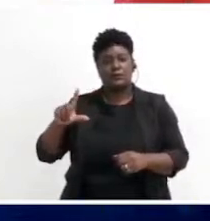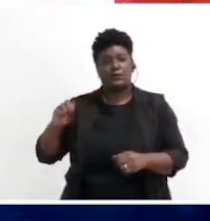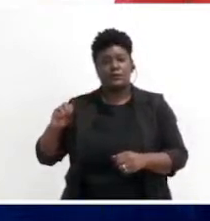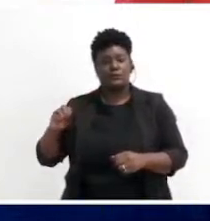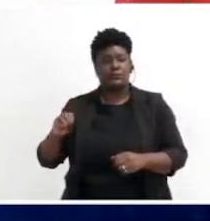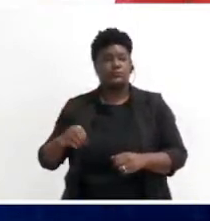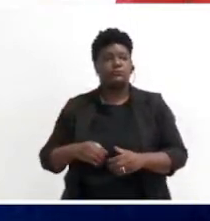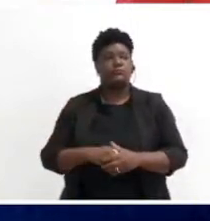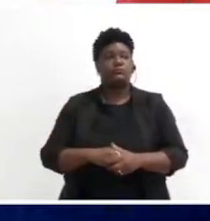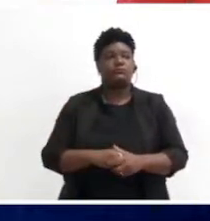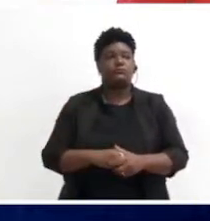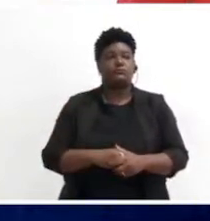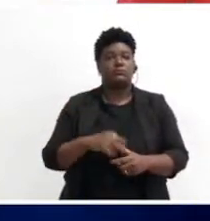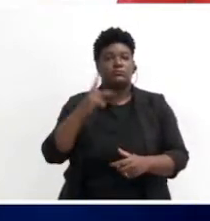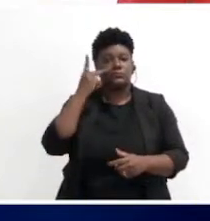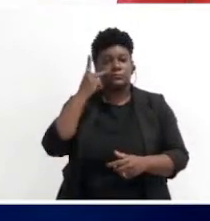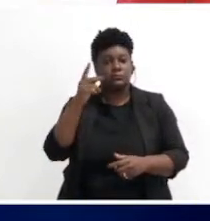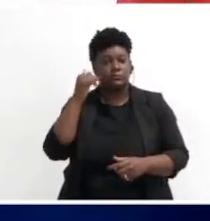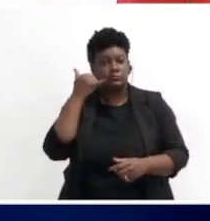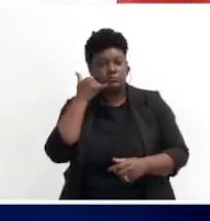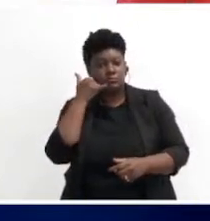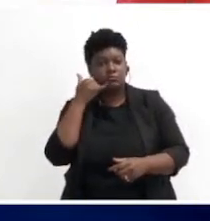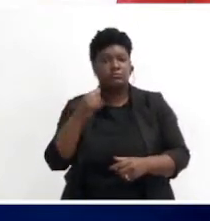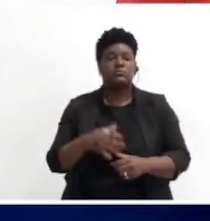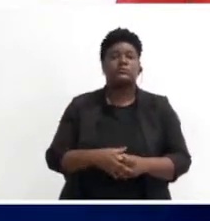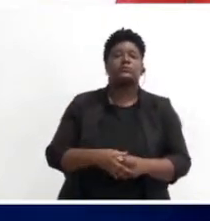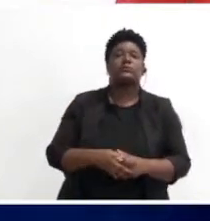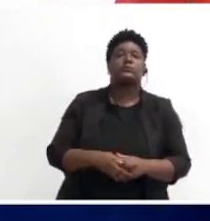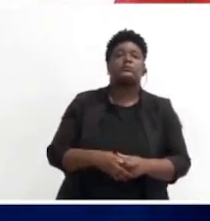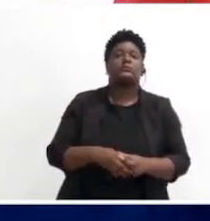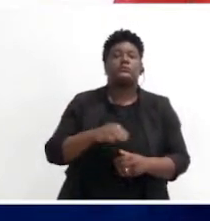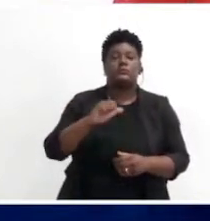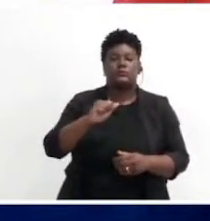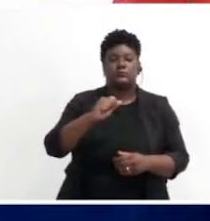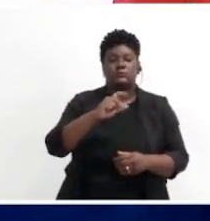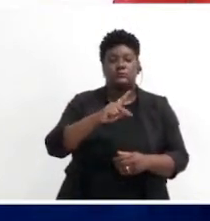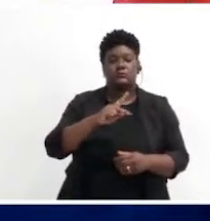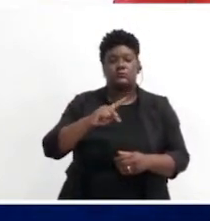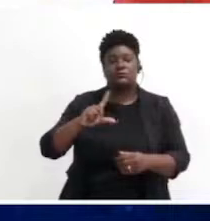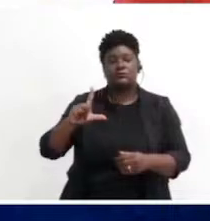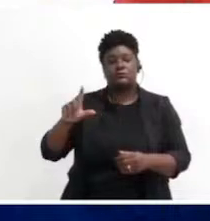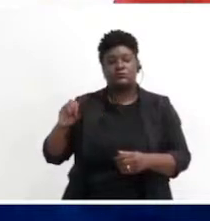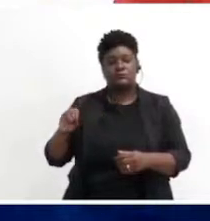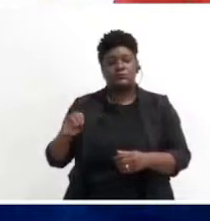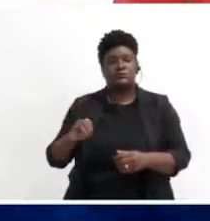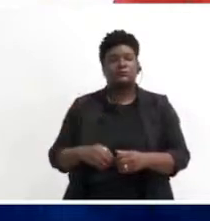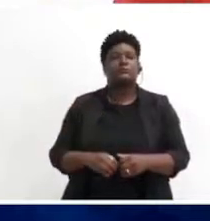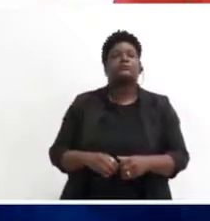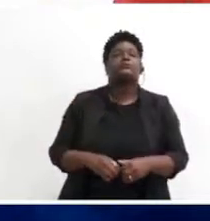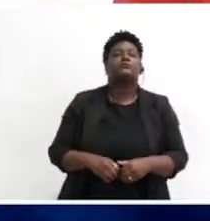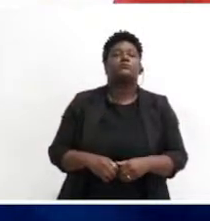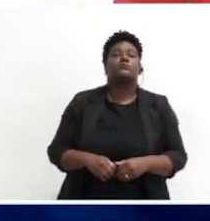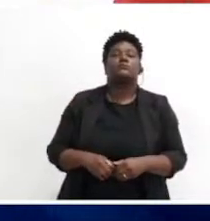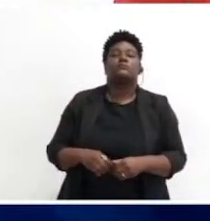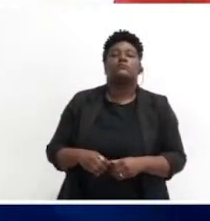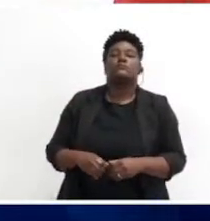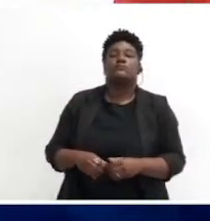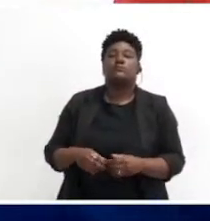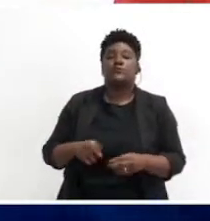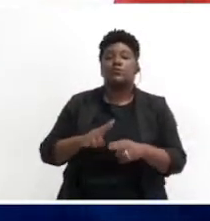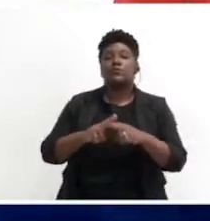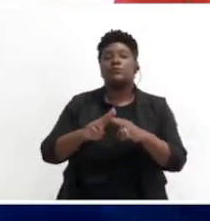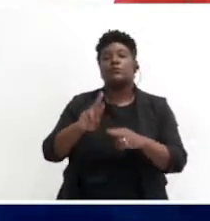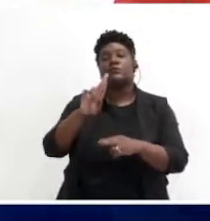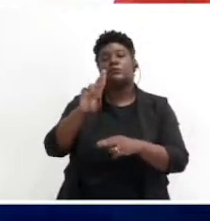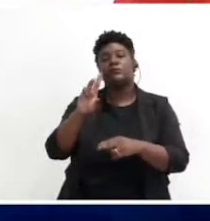Apple cell phone in a type of package that uses RDL there. You can see the thin film RDL on the bottom.